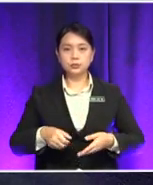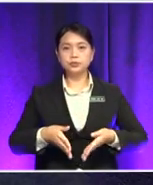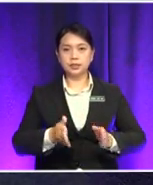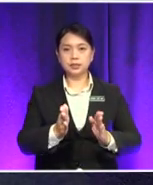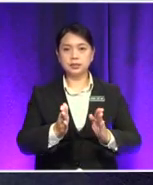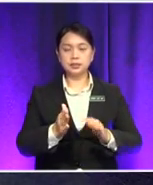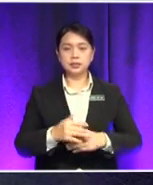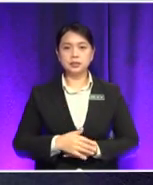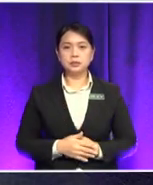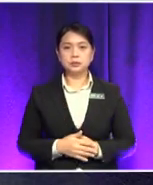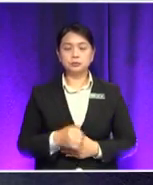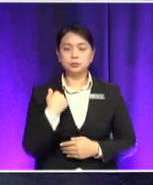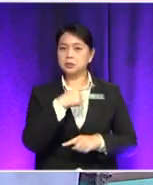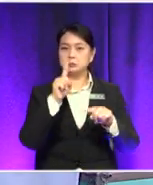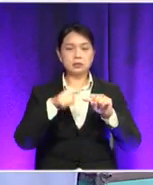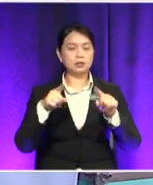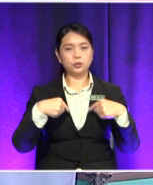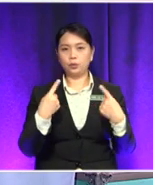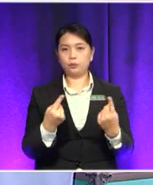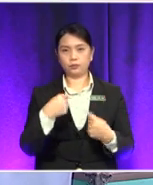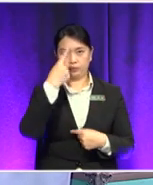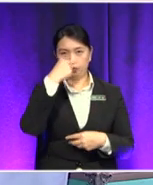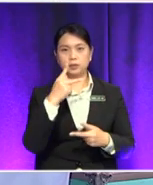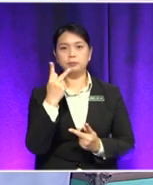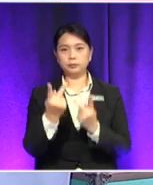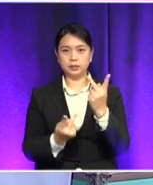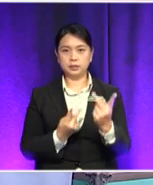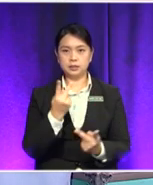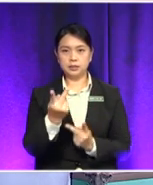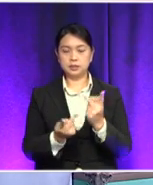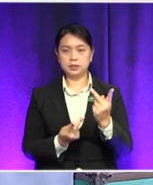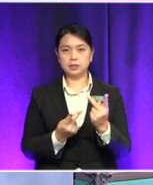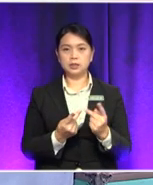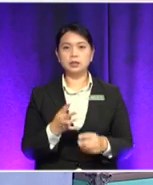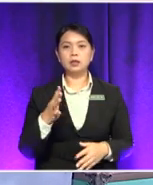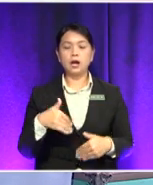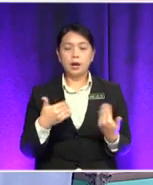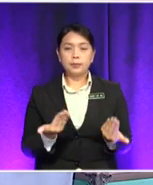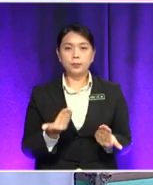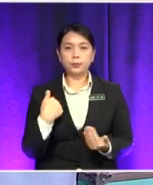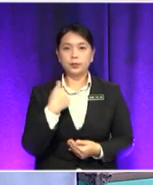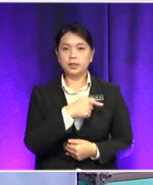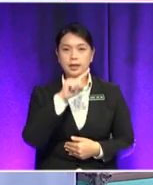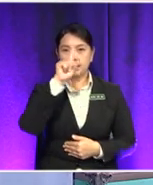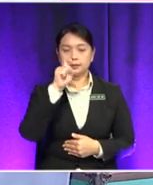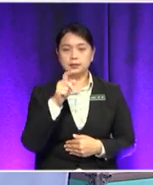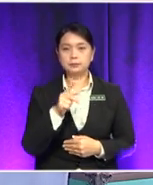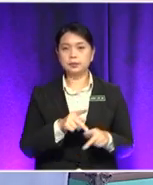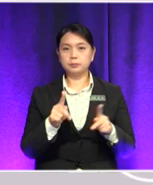Yes, that's true. So we can't go for a picnic then. So how about we ask the pupils online? So who wants to try